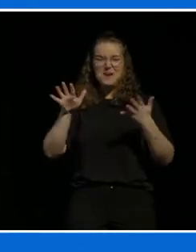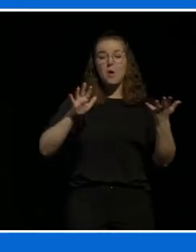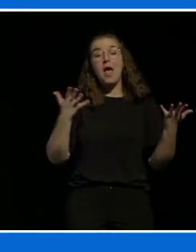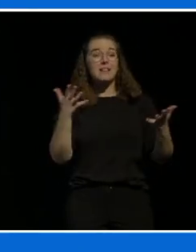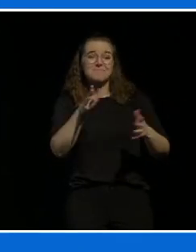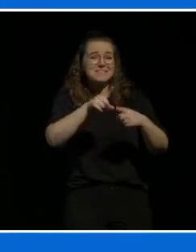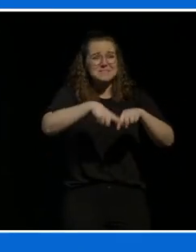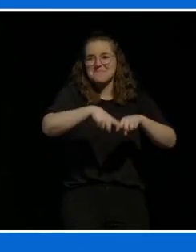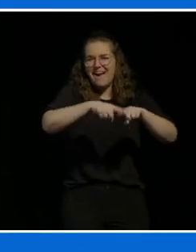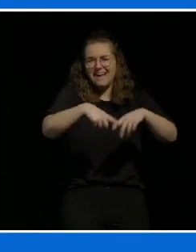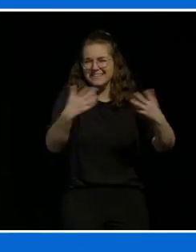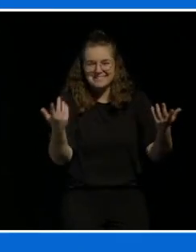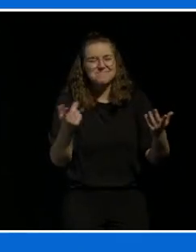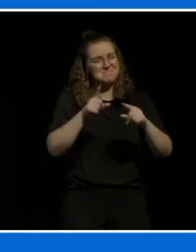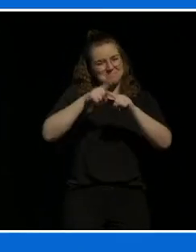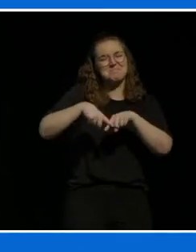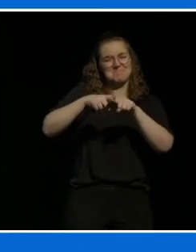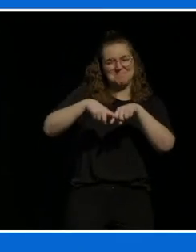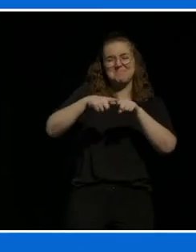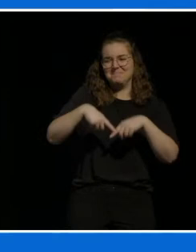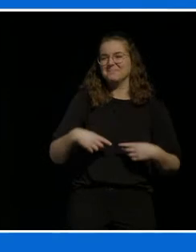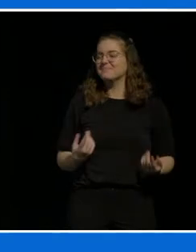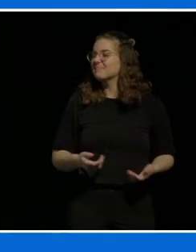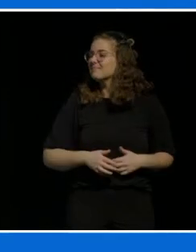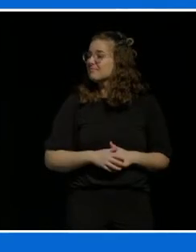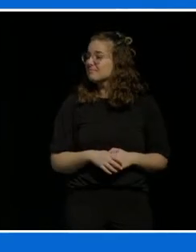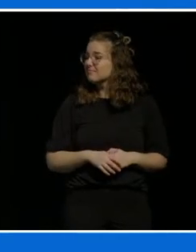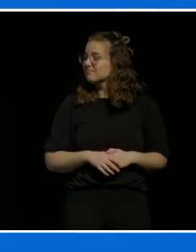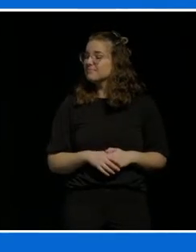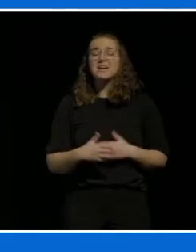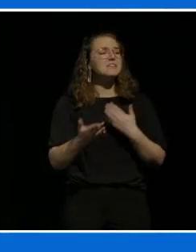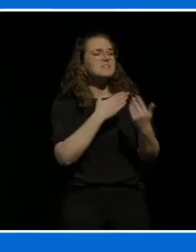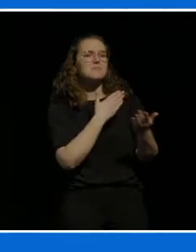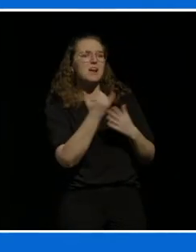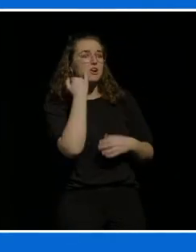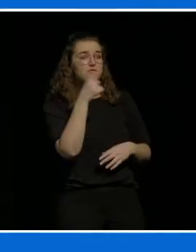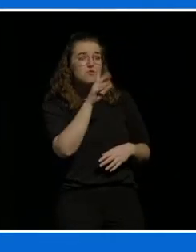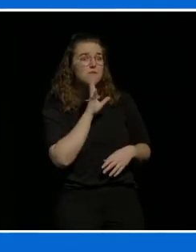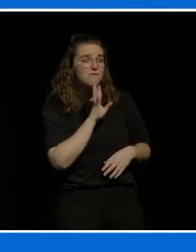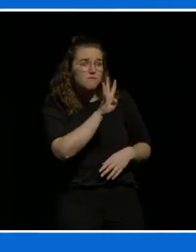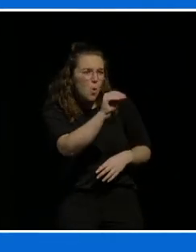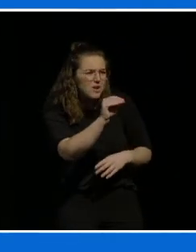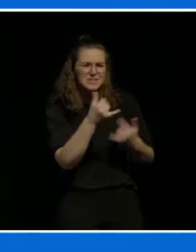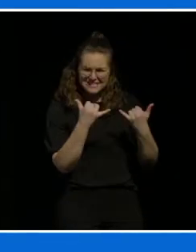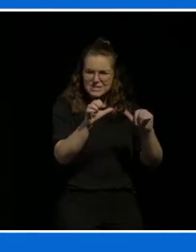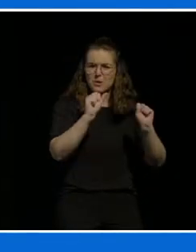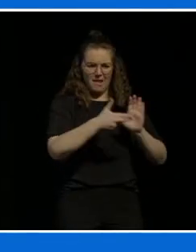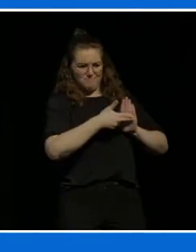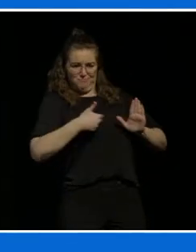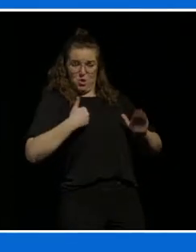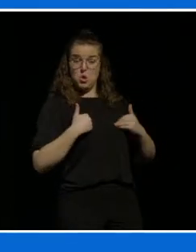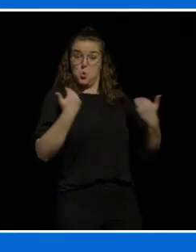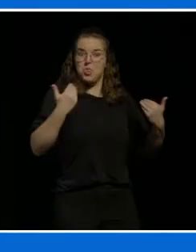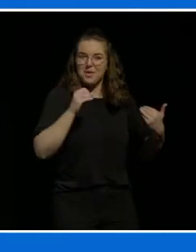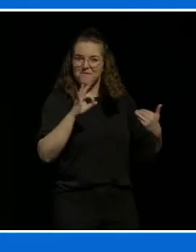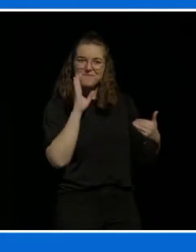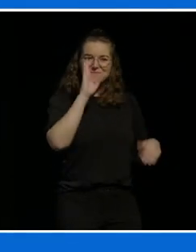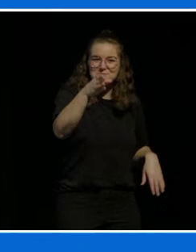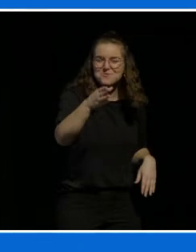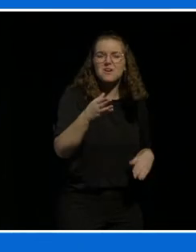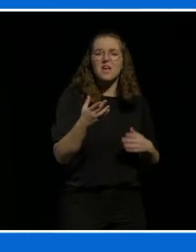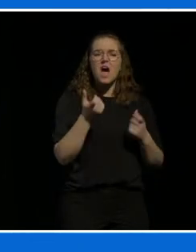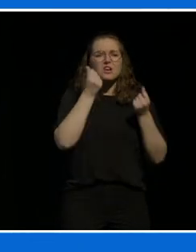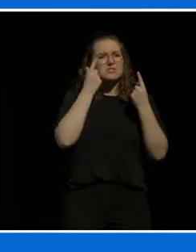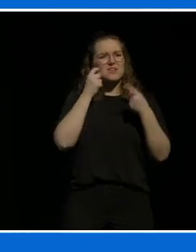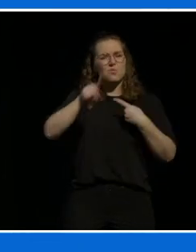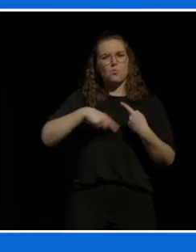like, it is, but... It depends, but, like, I think no matter, even if you're 40 years old, you can still be a youth, you know? Youth are the future, and just understanding that when you're